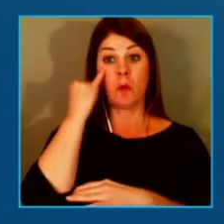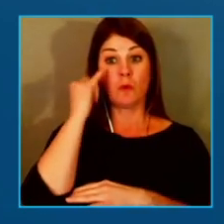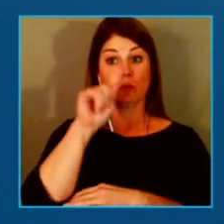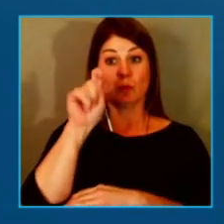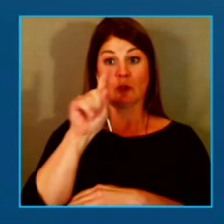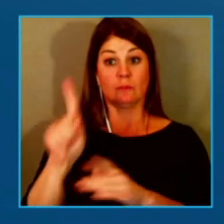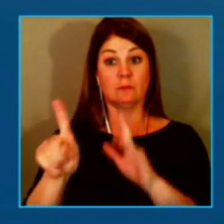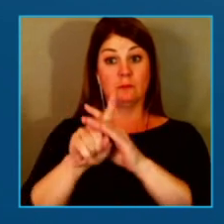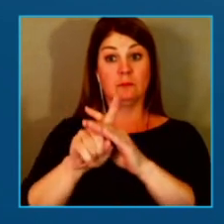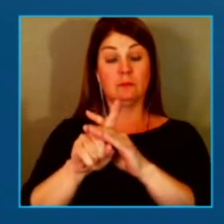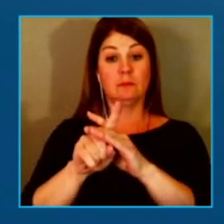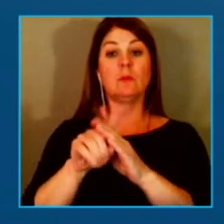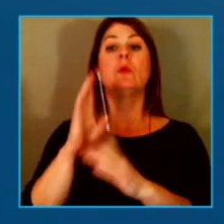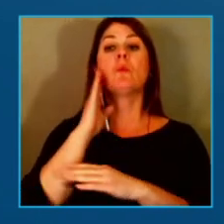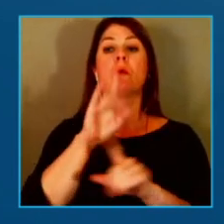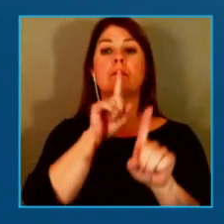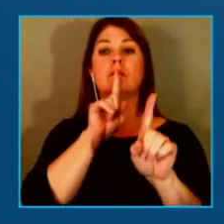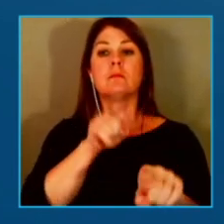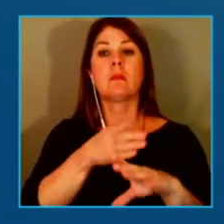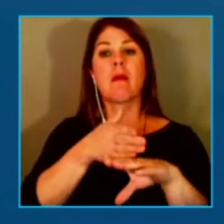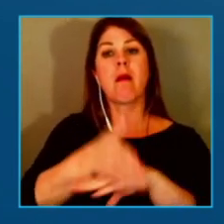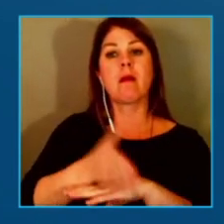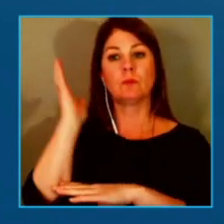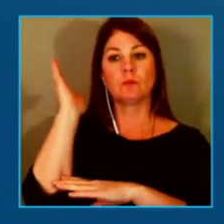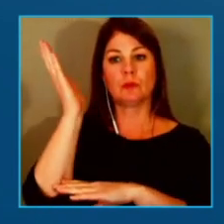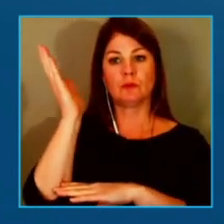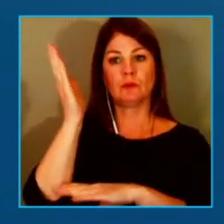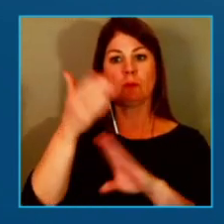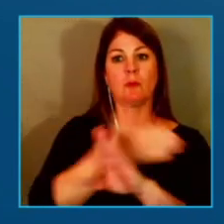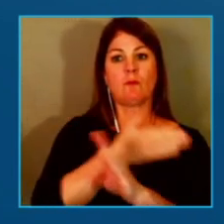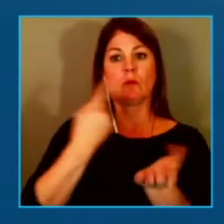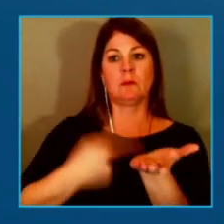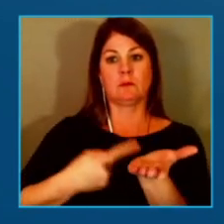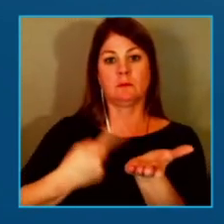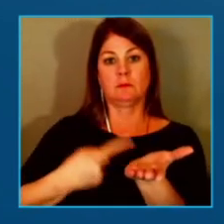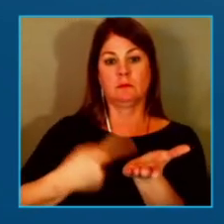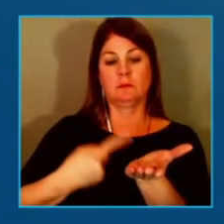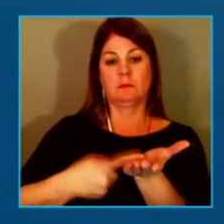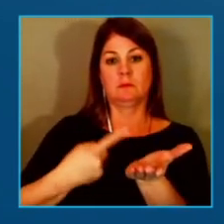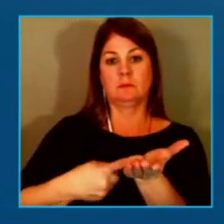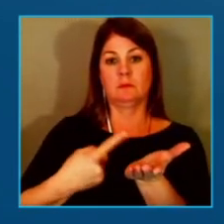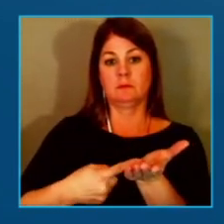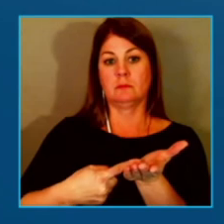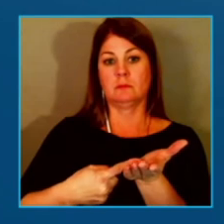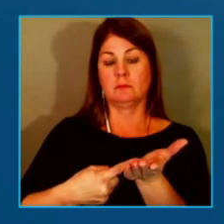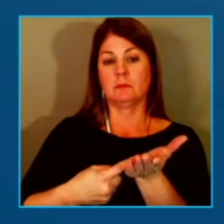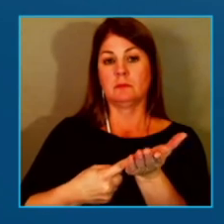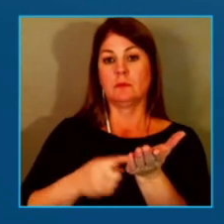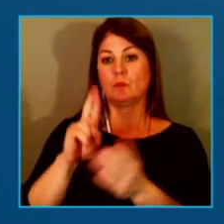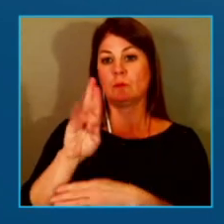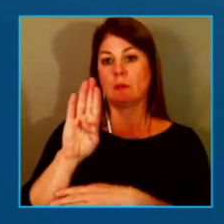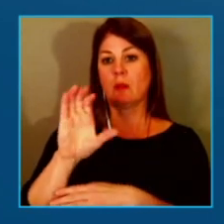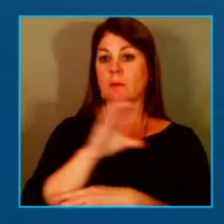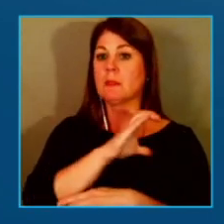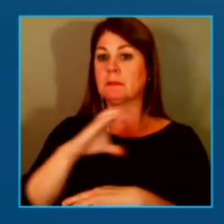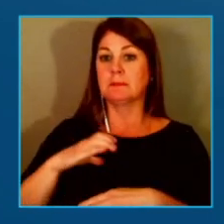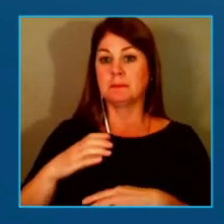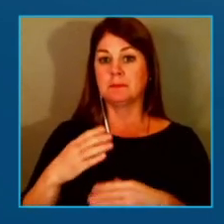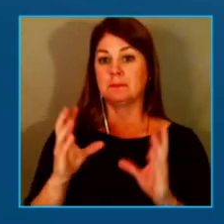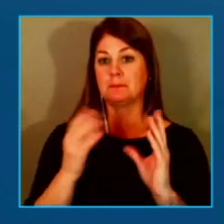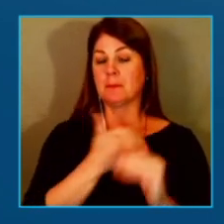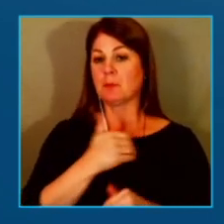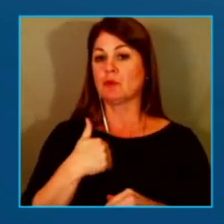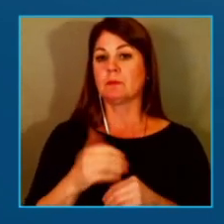and before we move into debate about by the Rules and Bylaws Committee. Now, I will ask